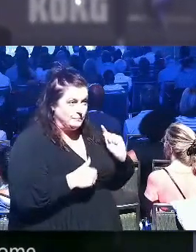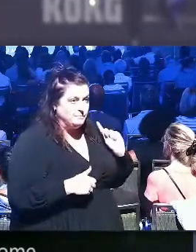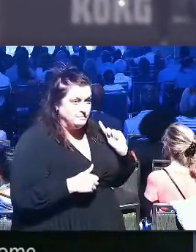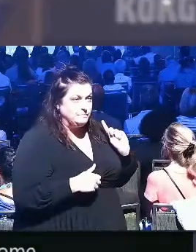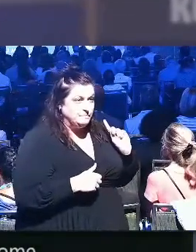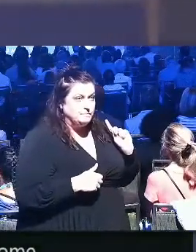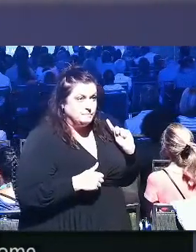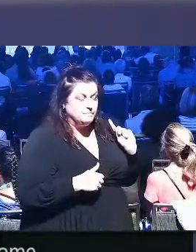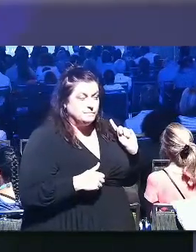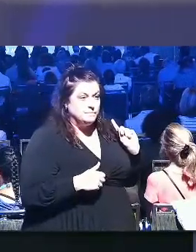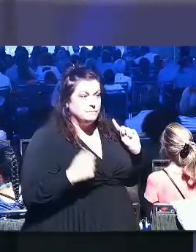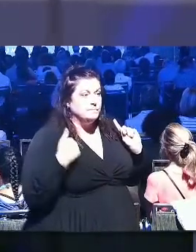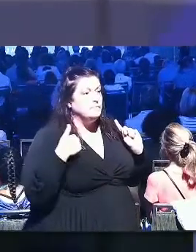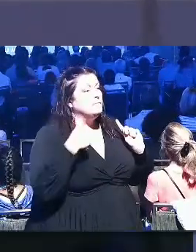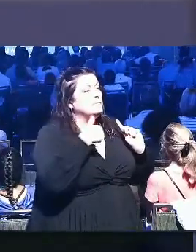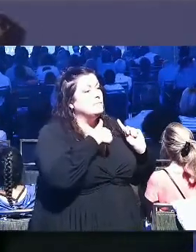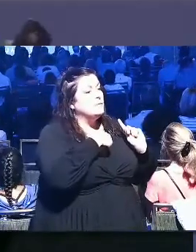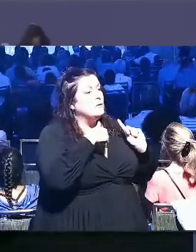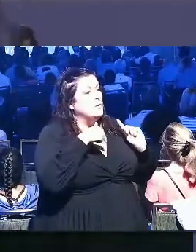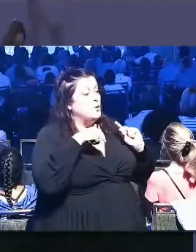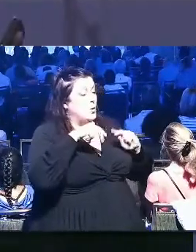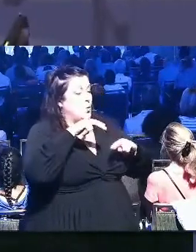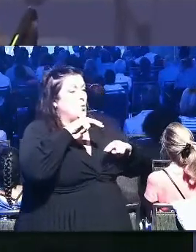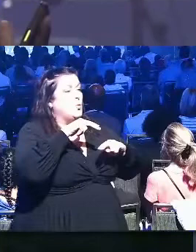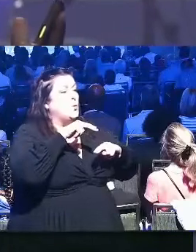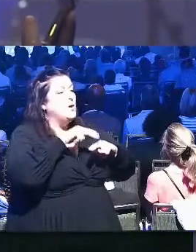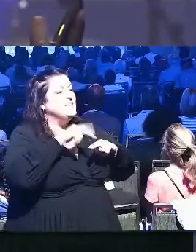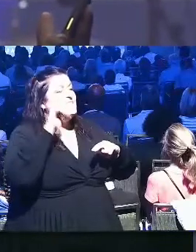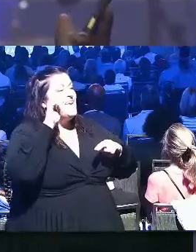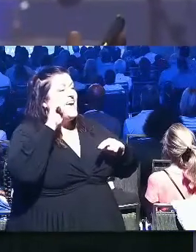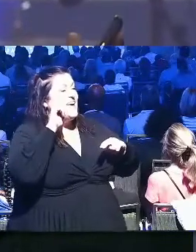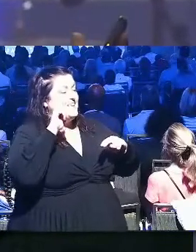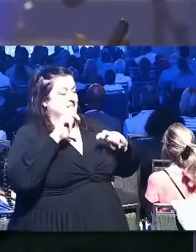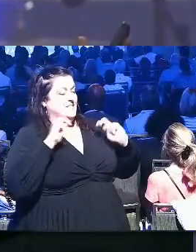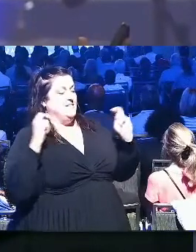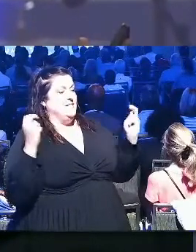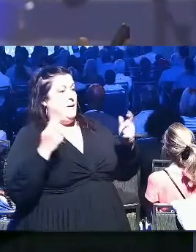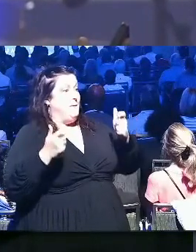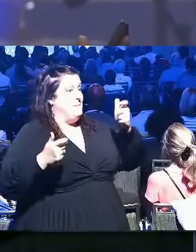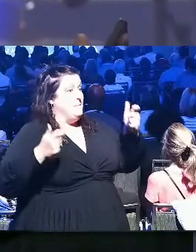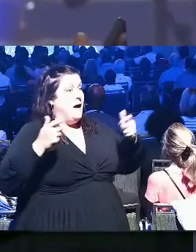and we sit around this massive table with Jesus.